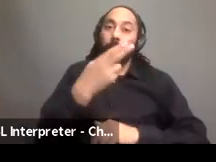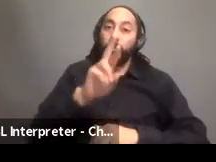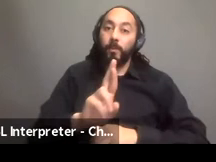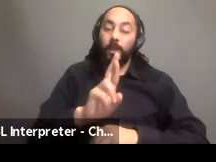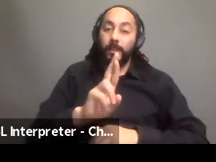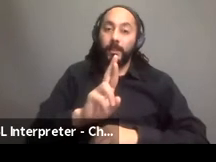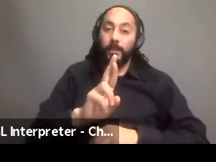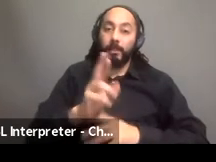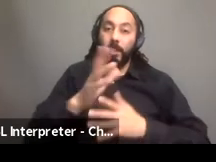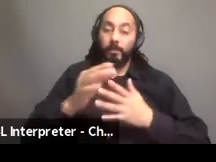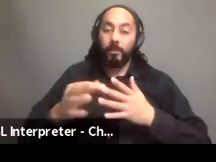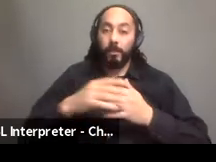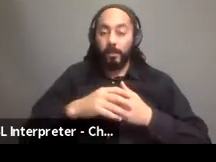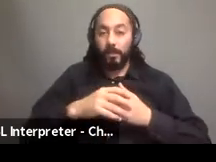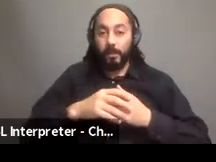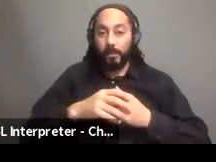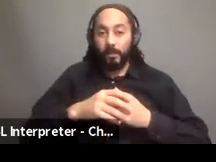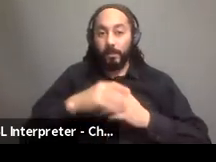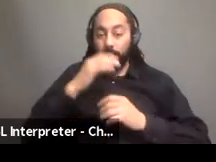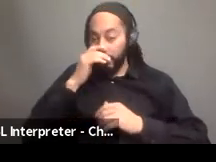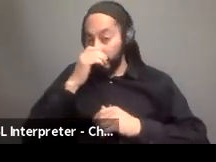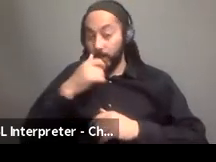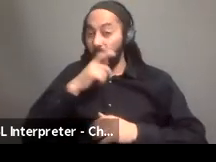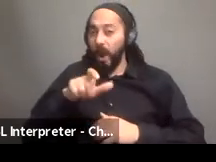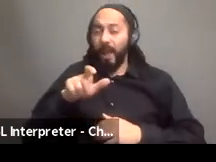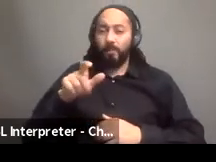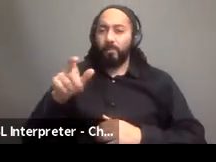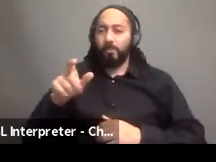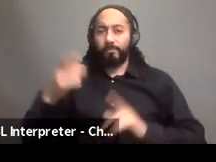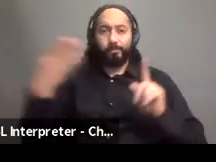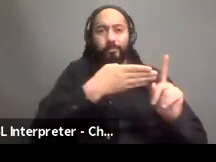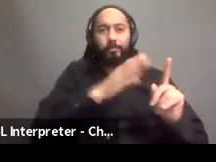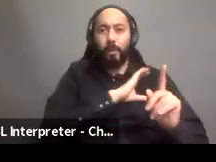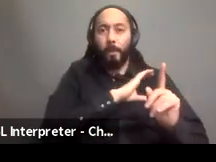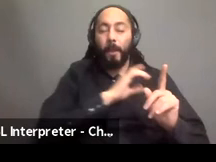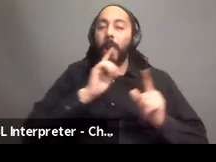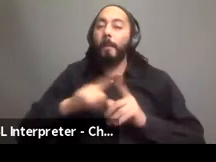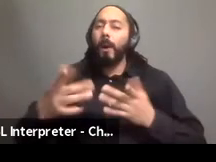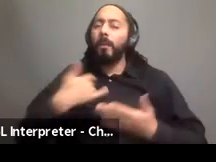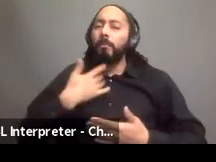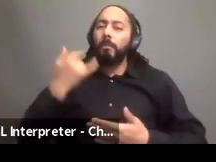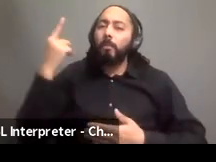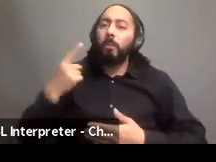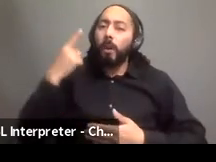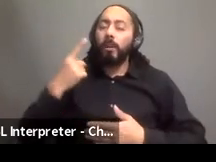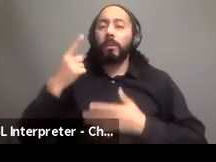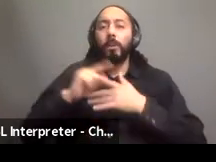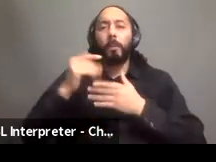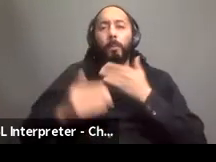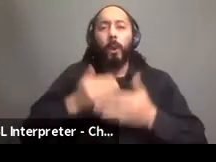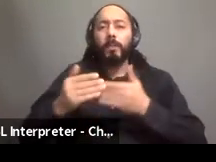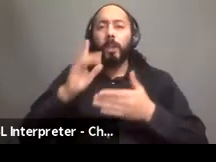So you never feel like you have to go to the police. But if you ever want like a walkthrough of what that process would look like, you're welcome to always give Share a call so you